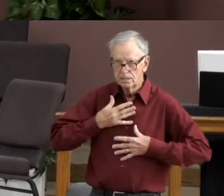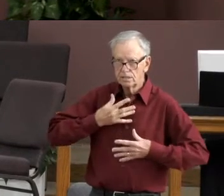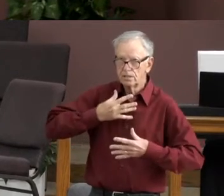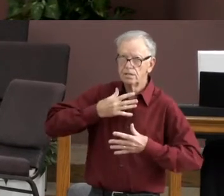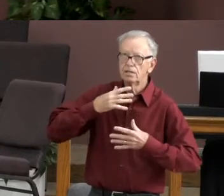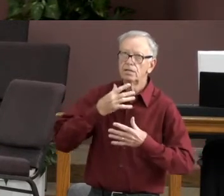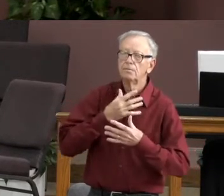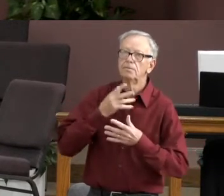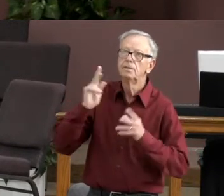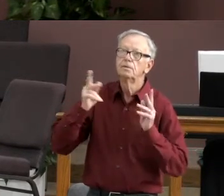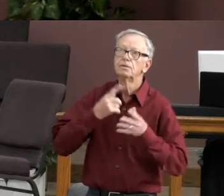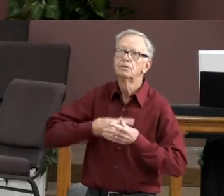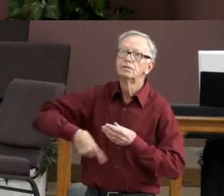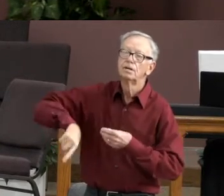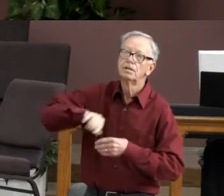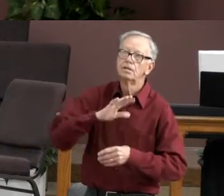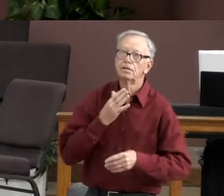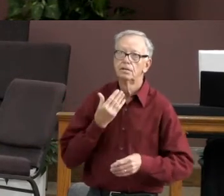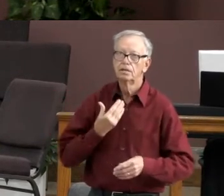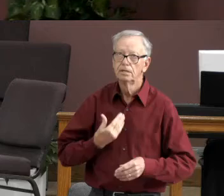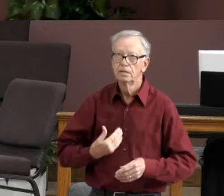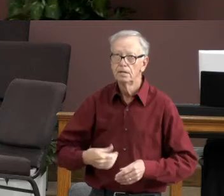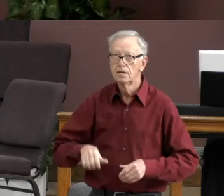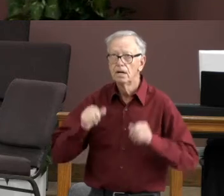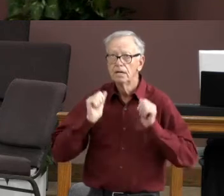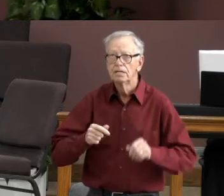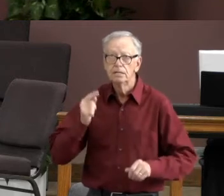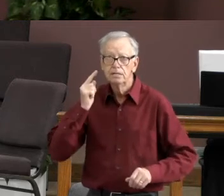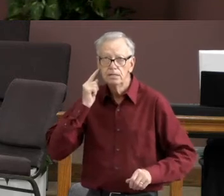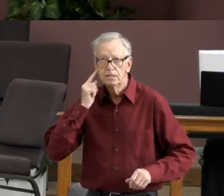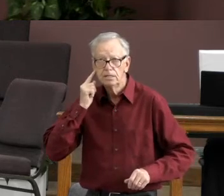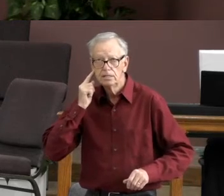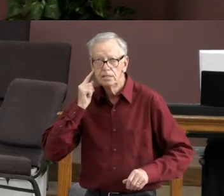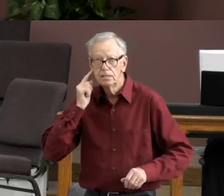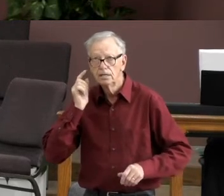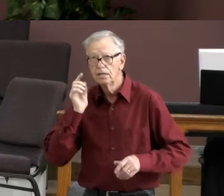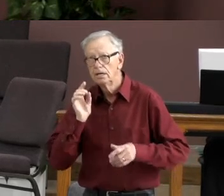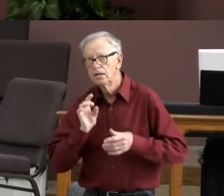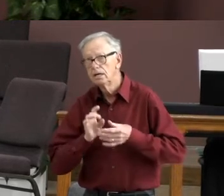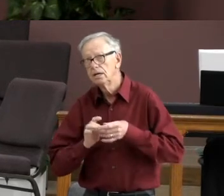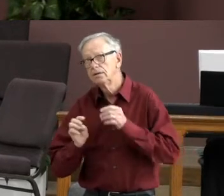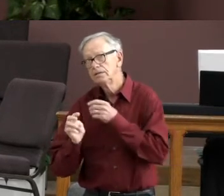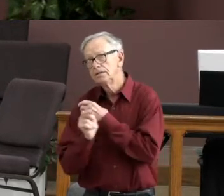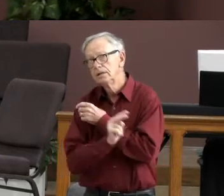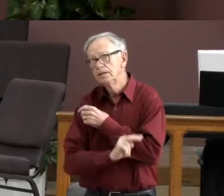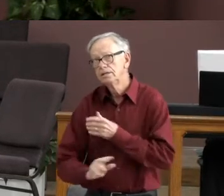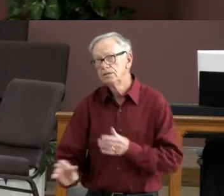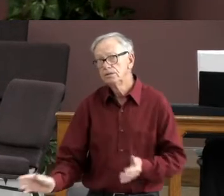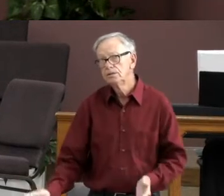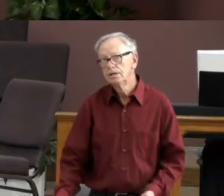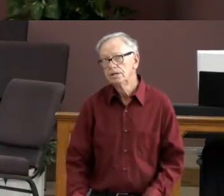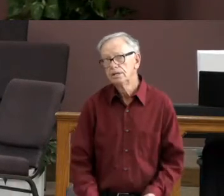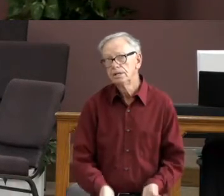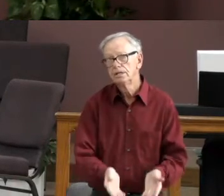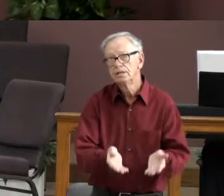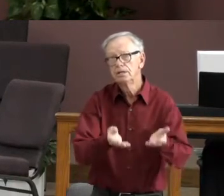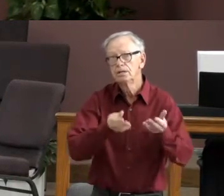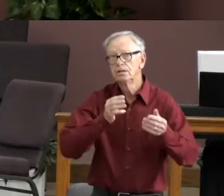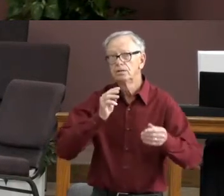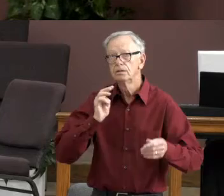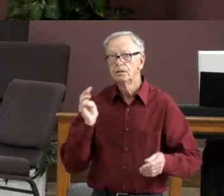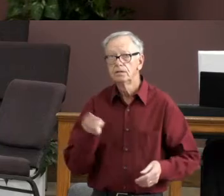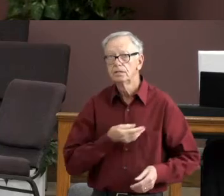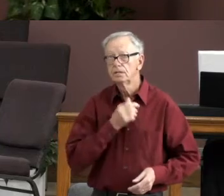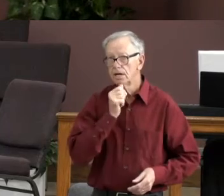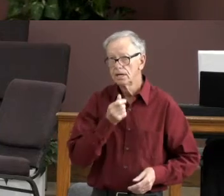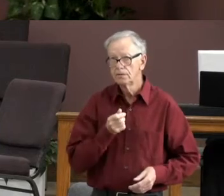of those surrounding me, I can hear the sound of nations rising up.